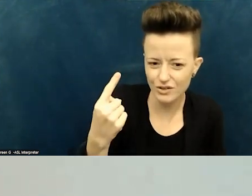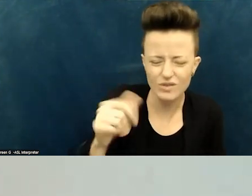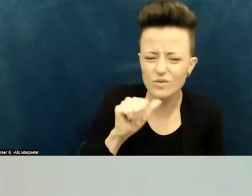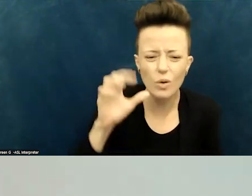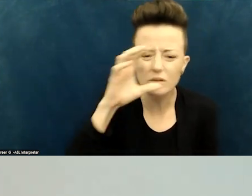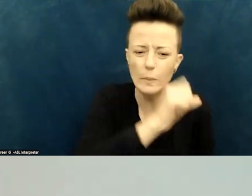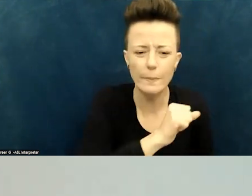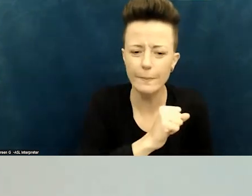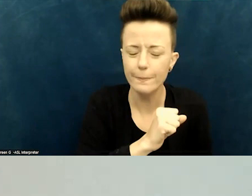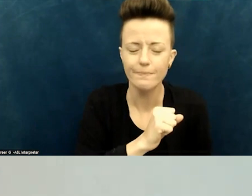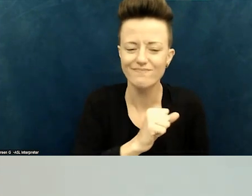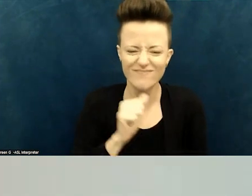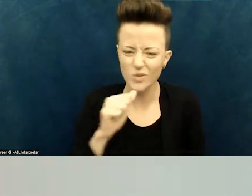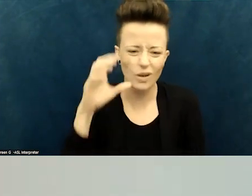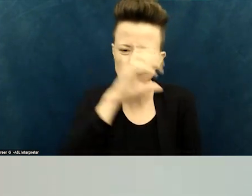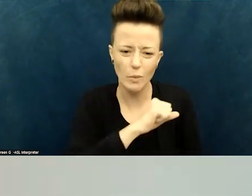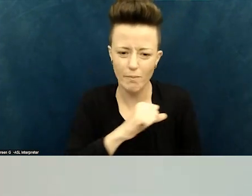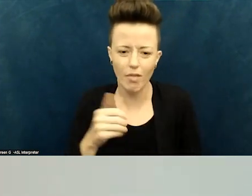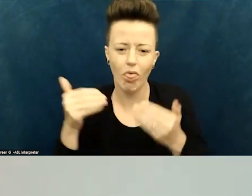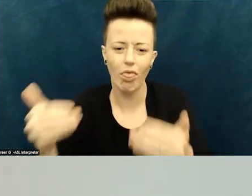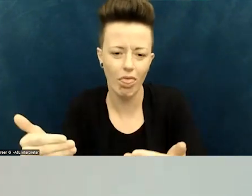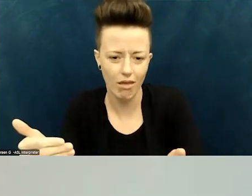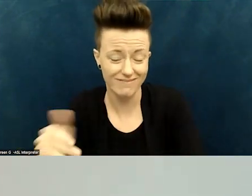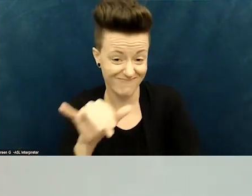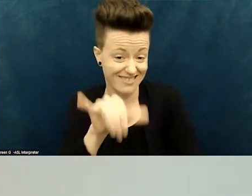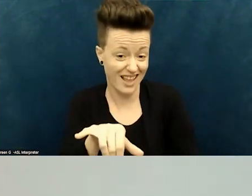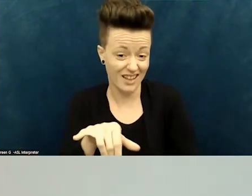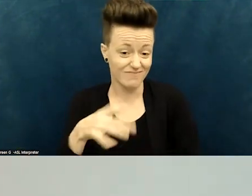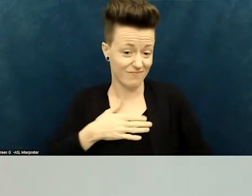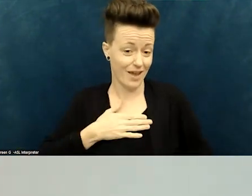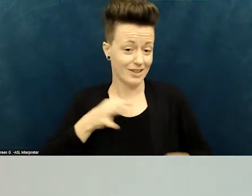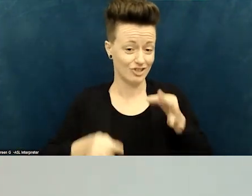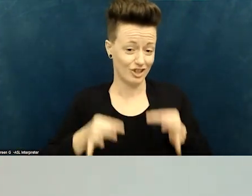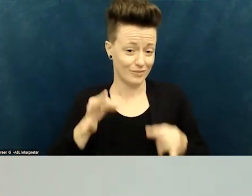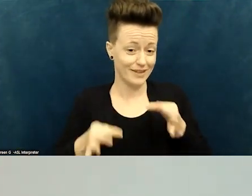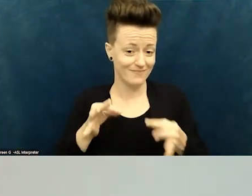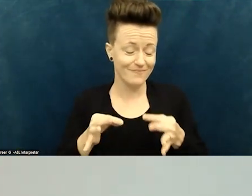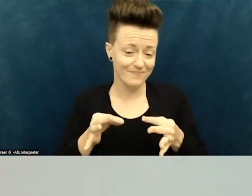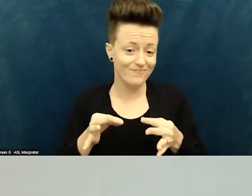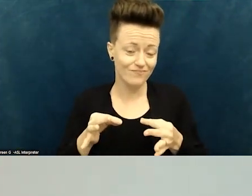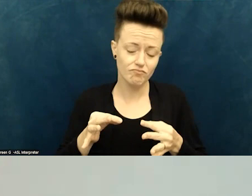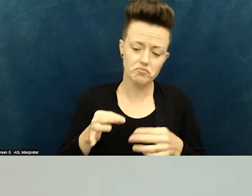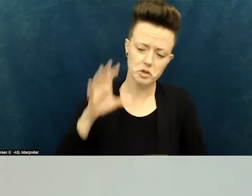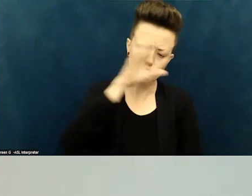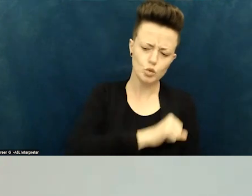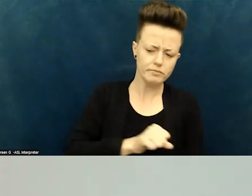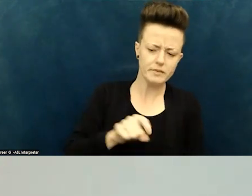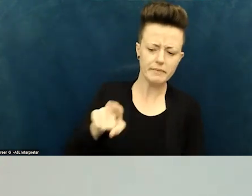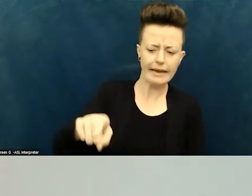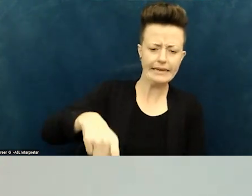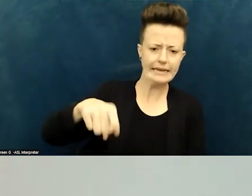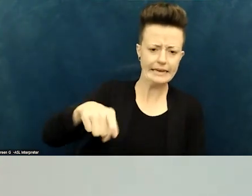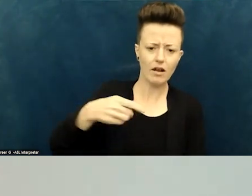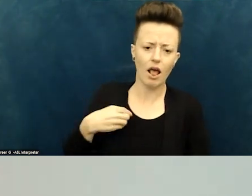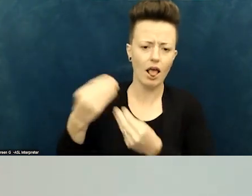than assume, because that's what ableism is. Right? You assume what they need and that I know best what